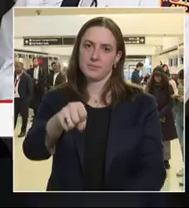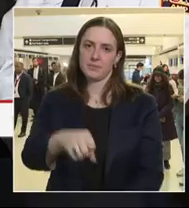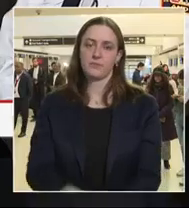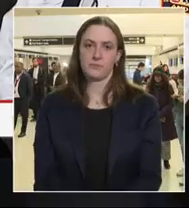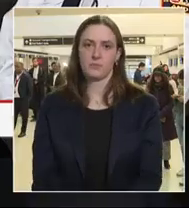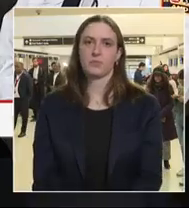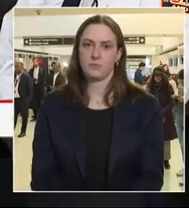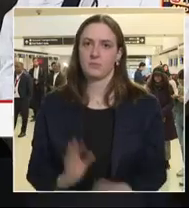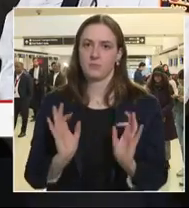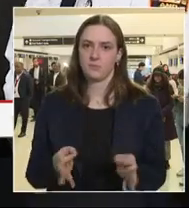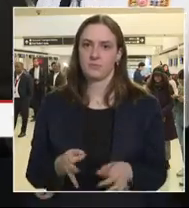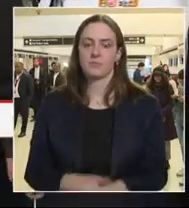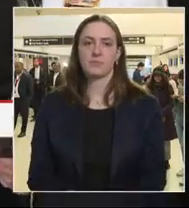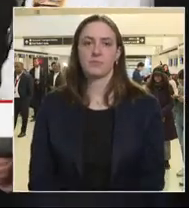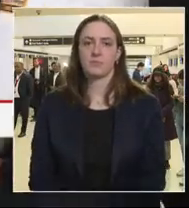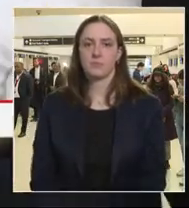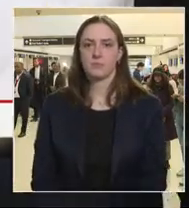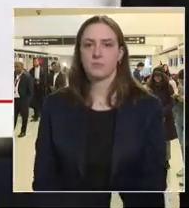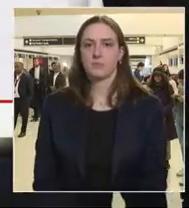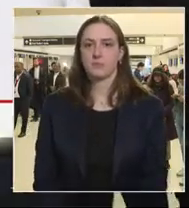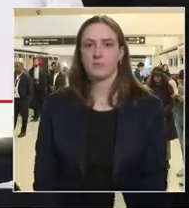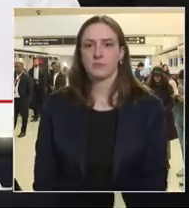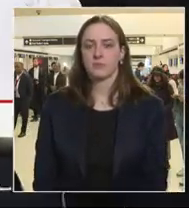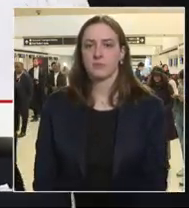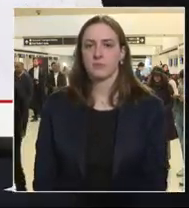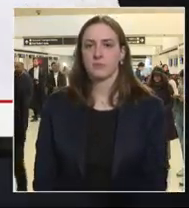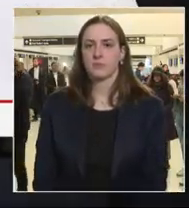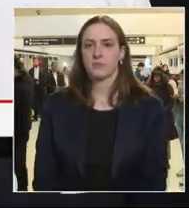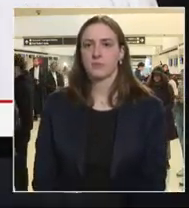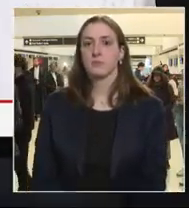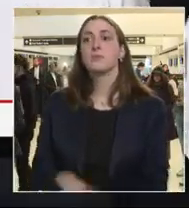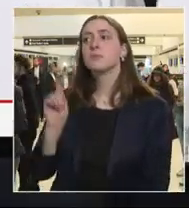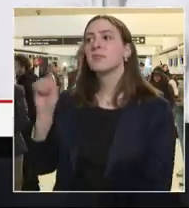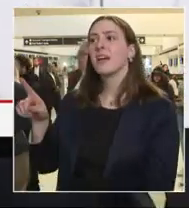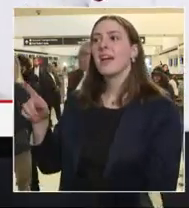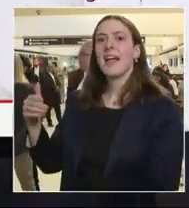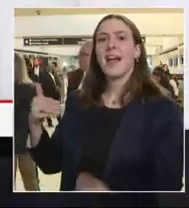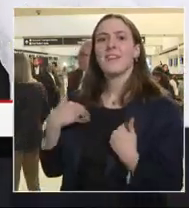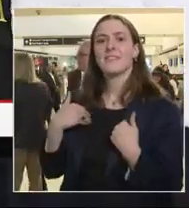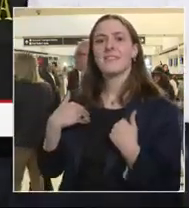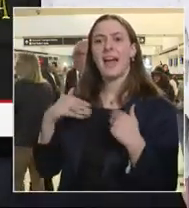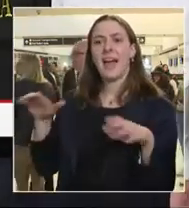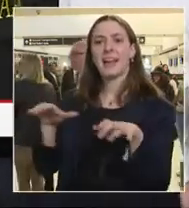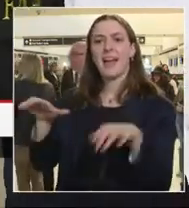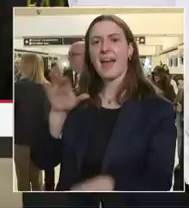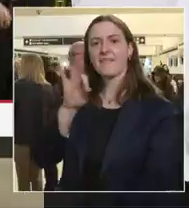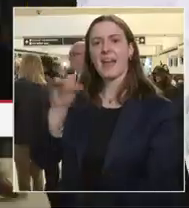Thank you. Is there an acting FAA director?